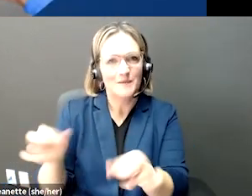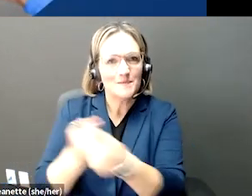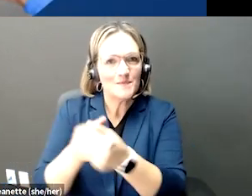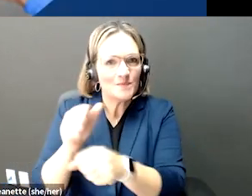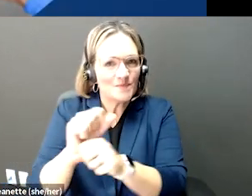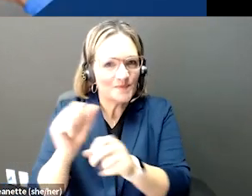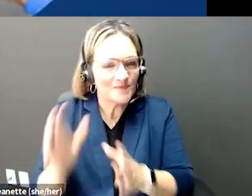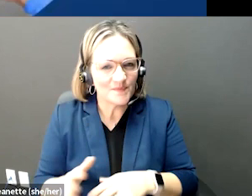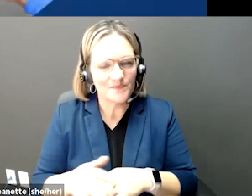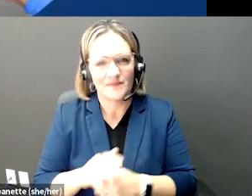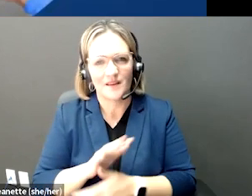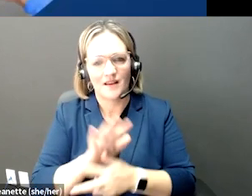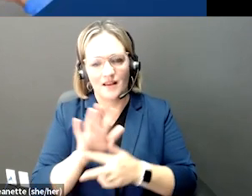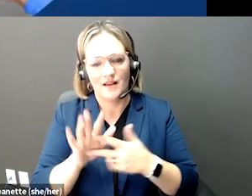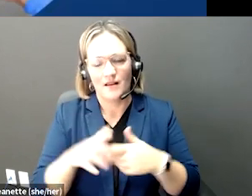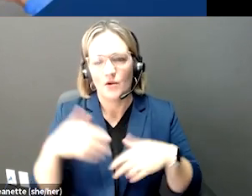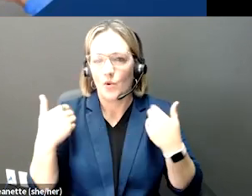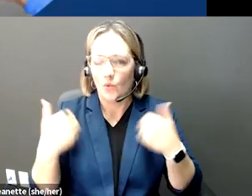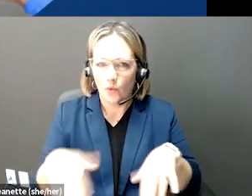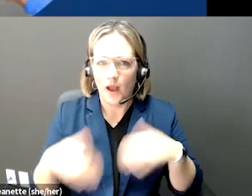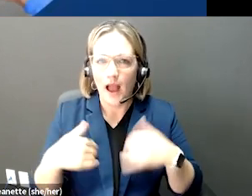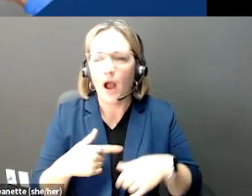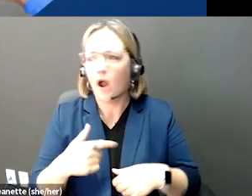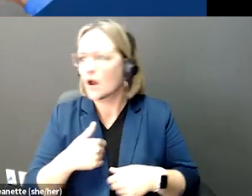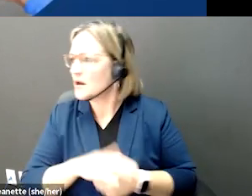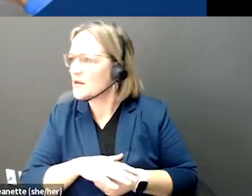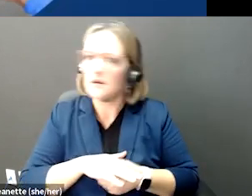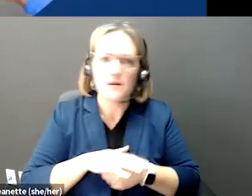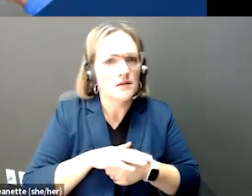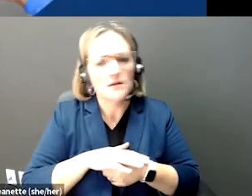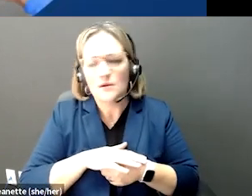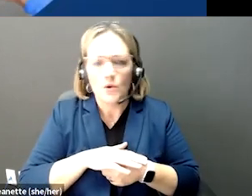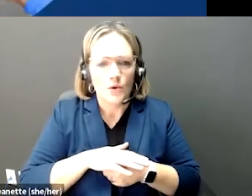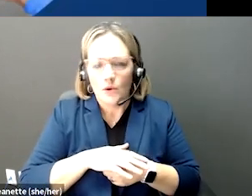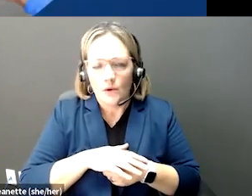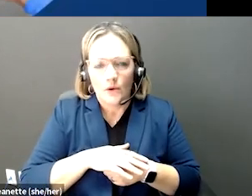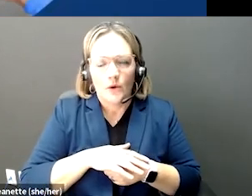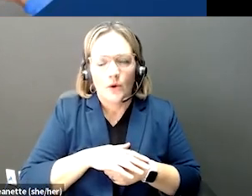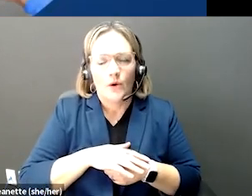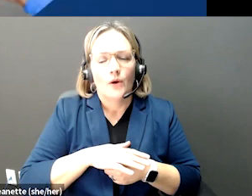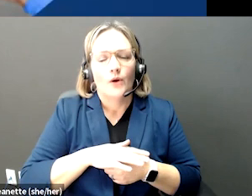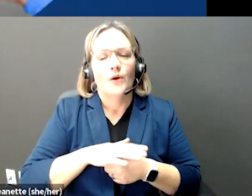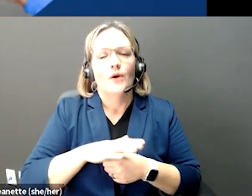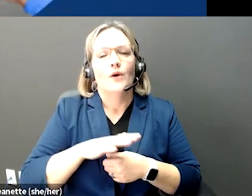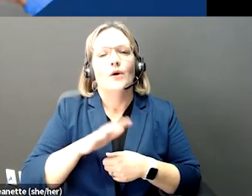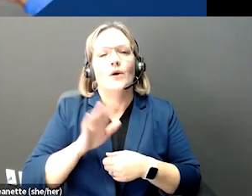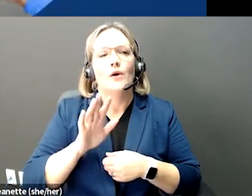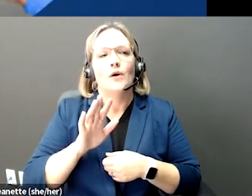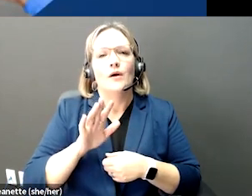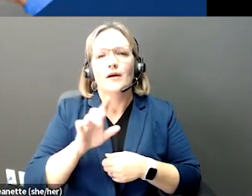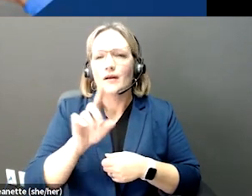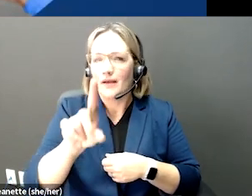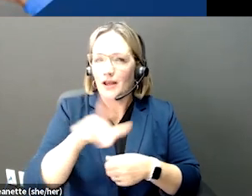really did feel that some of the stress was being lifted. Unfortunately, it wasn't. The stress just turned into a